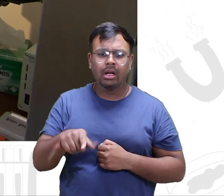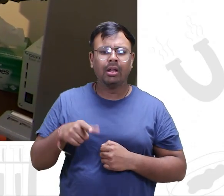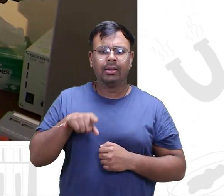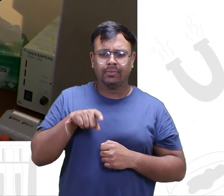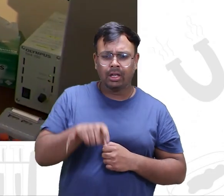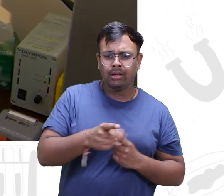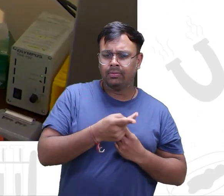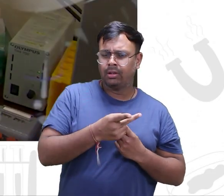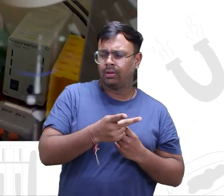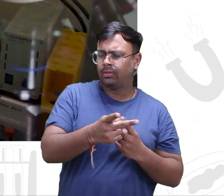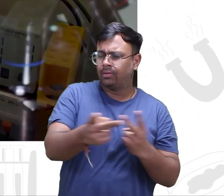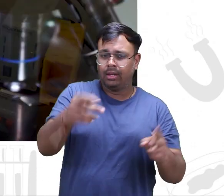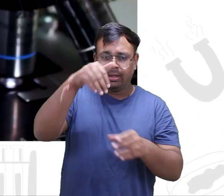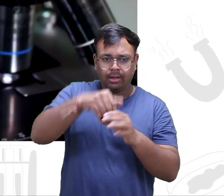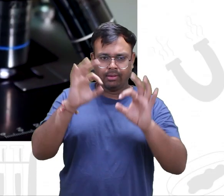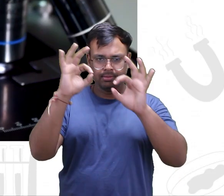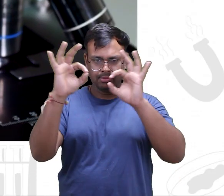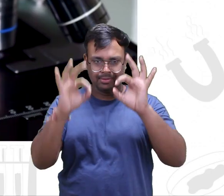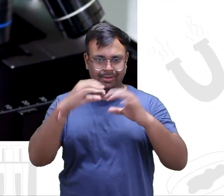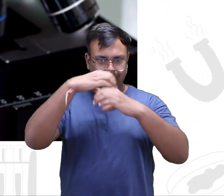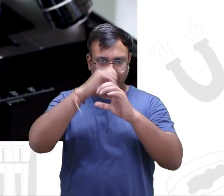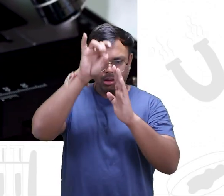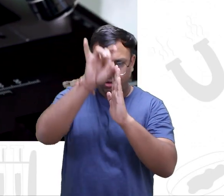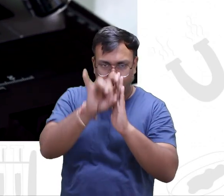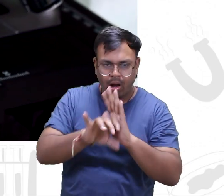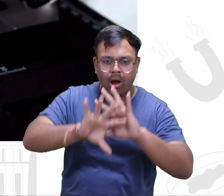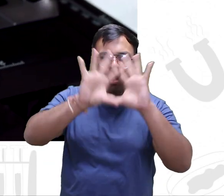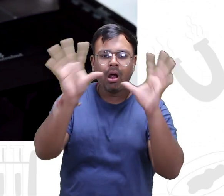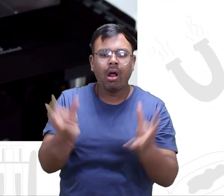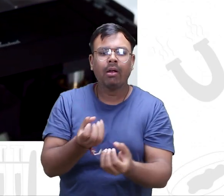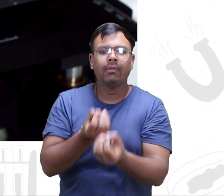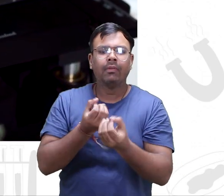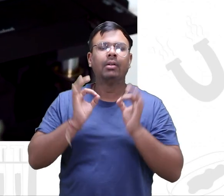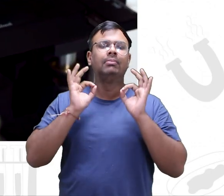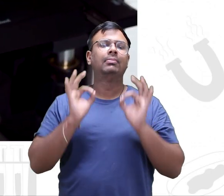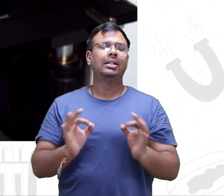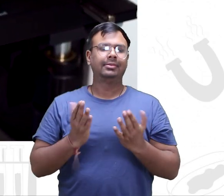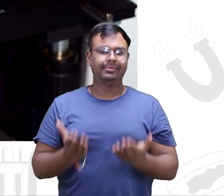biological specimens, microorganisms, cells, and small structural details.